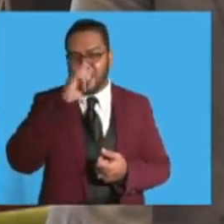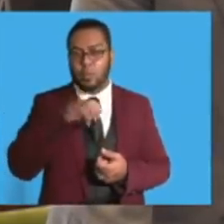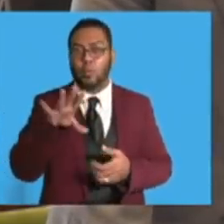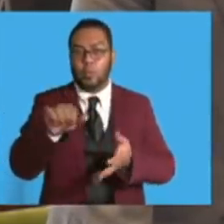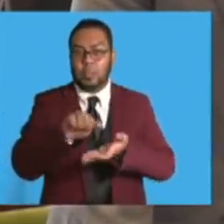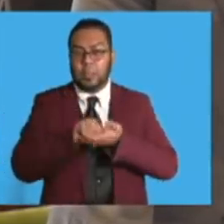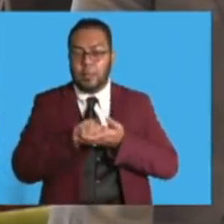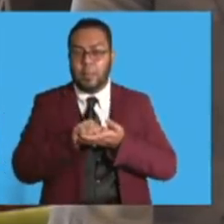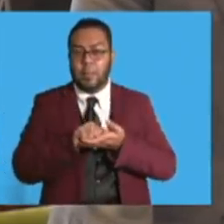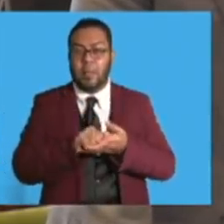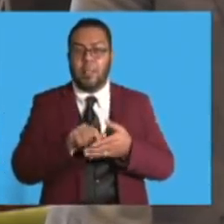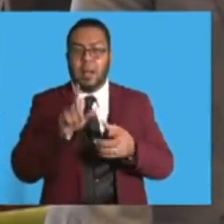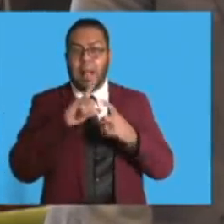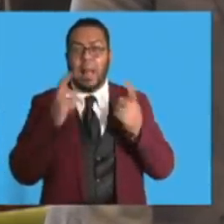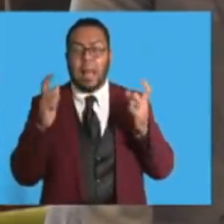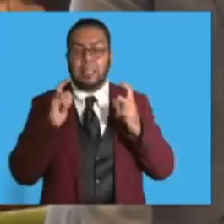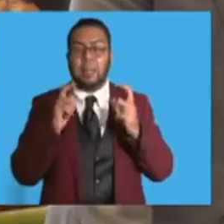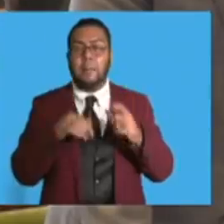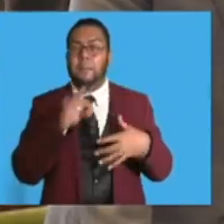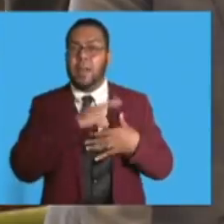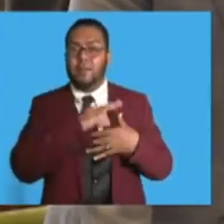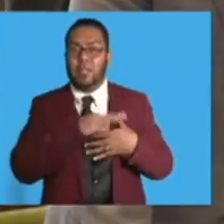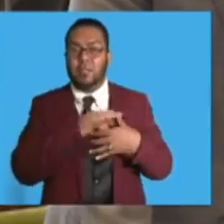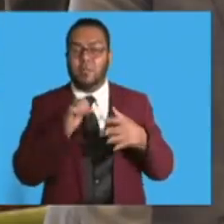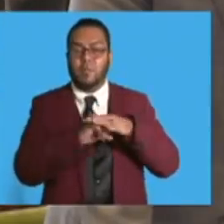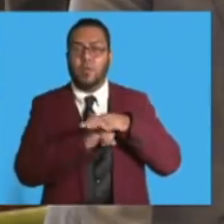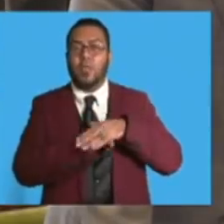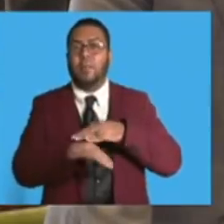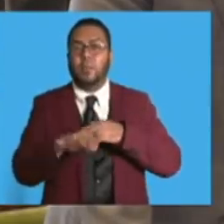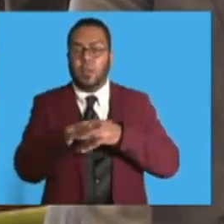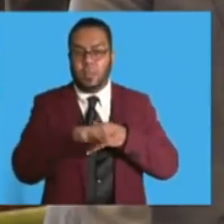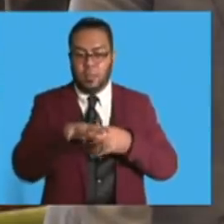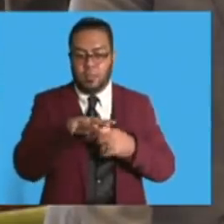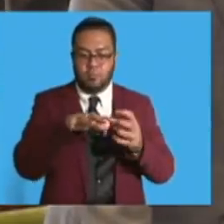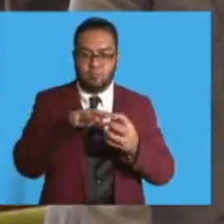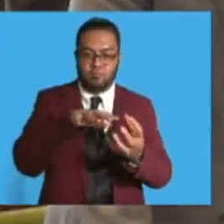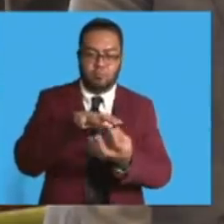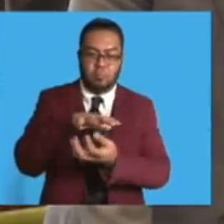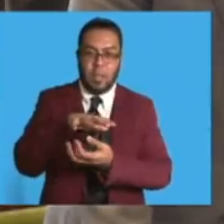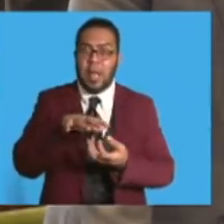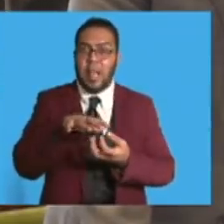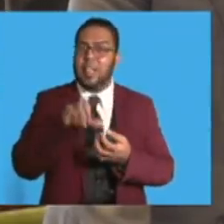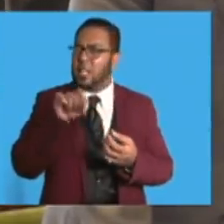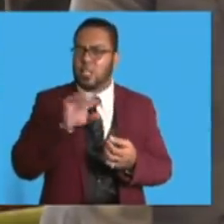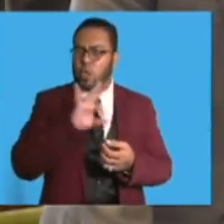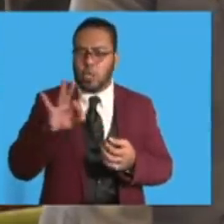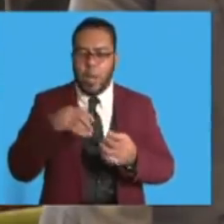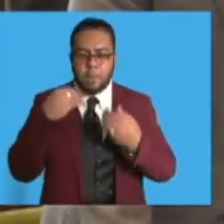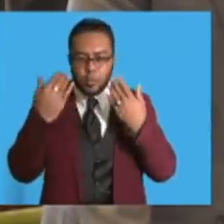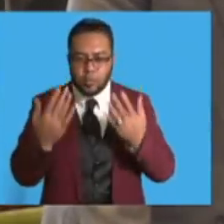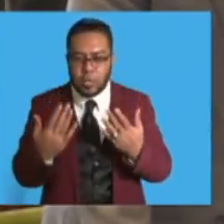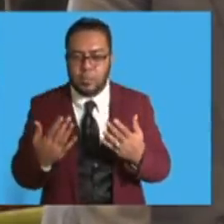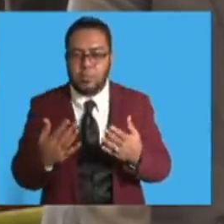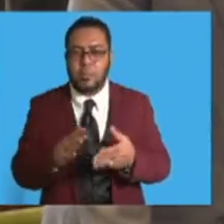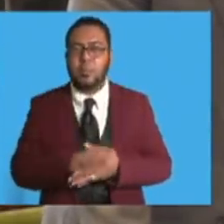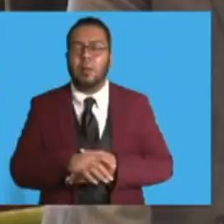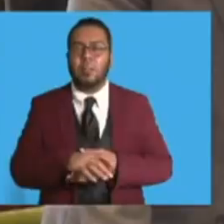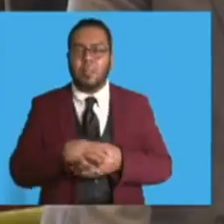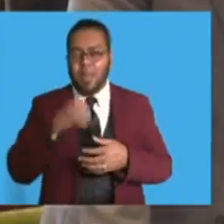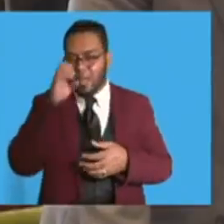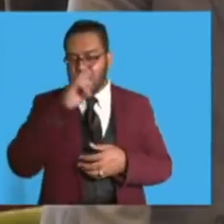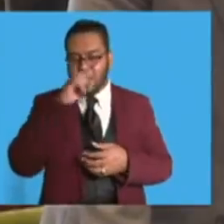secure their class benefits and to obscure the basis for them from their fellow ethnics. It is often not appreciated the ethnic